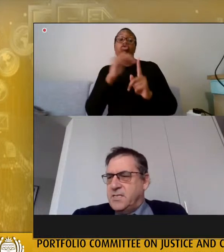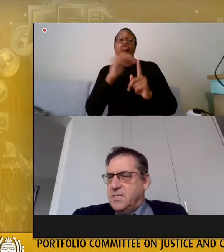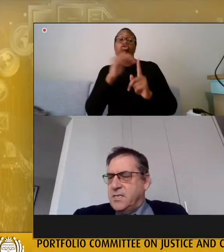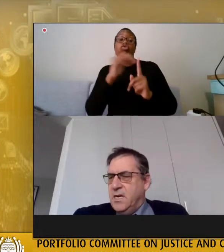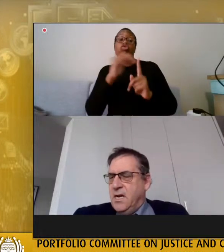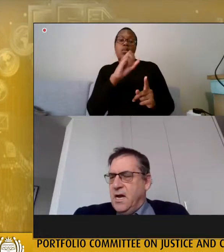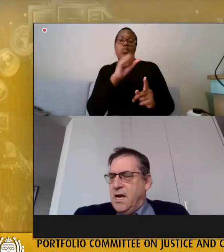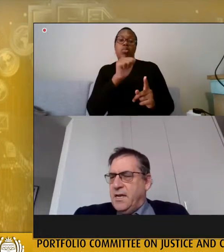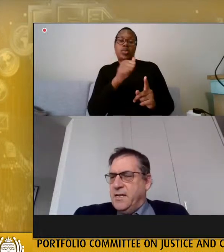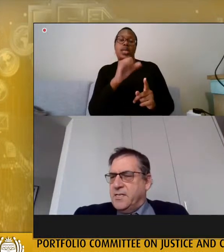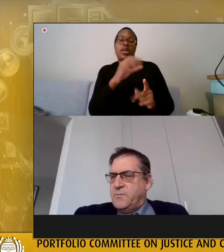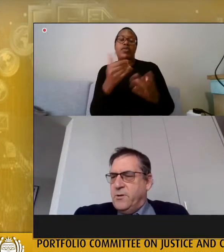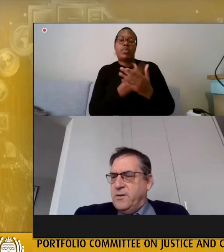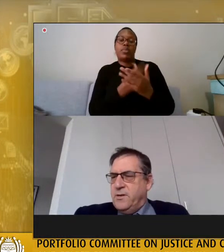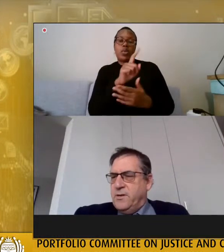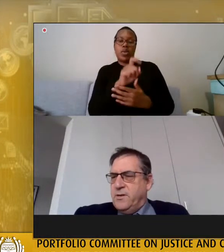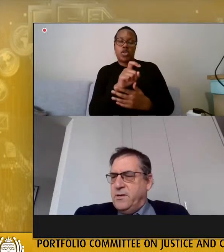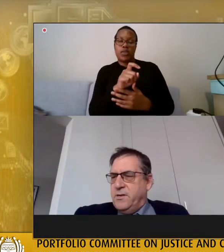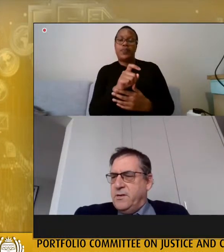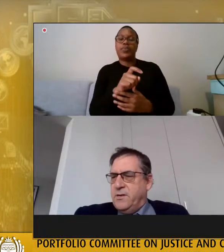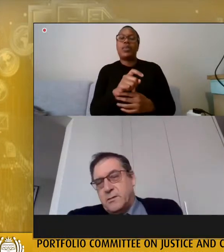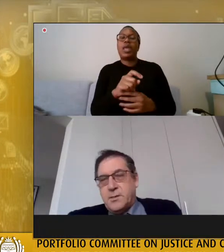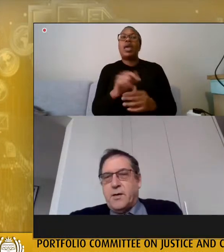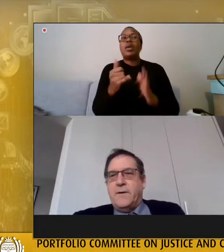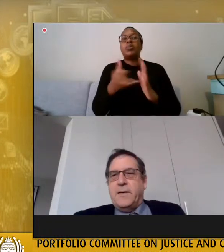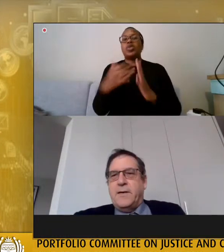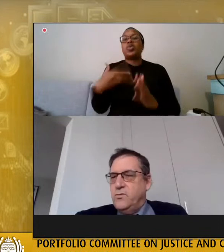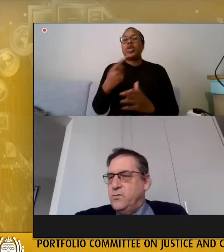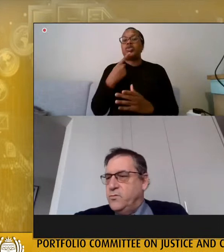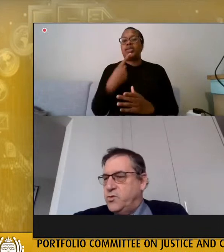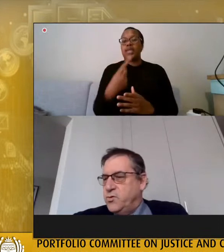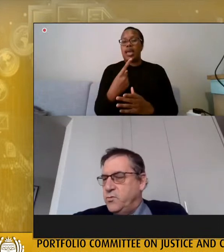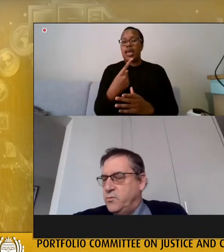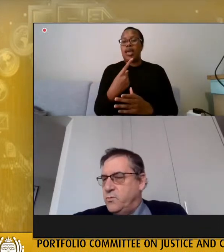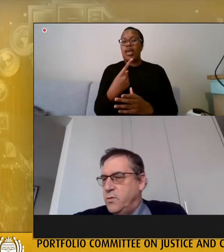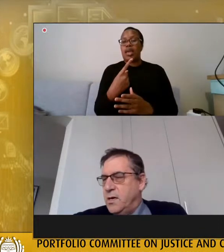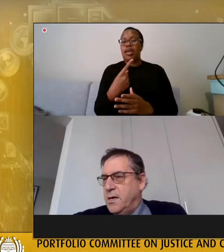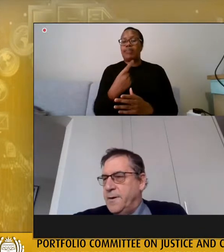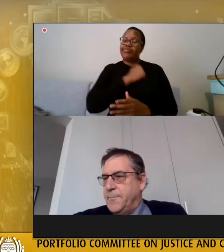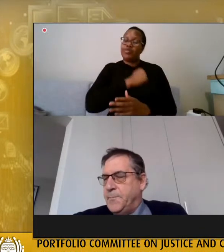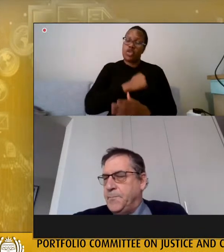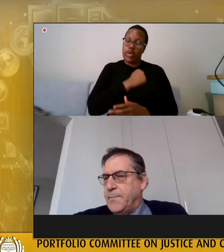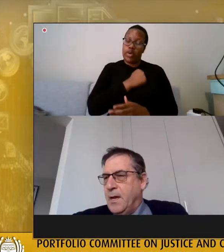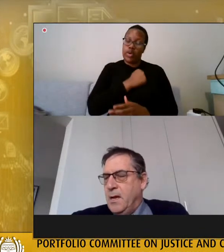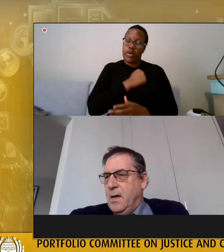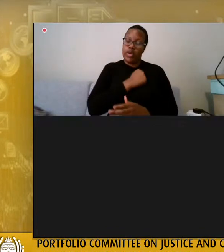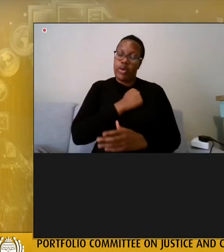he missed it. I just wanted to say in response, sorry, to